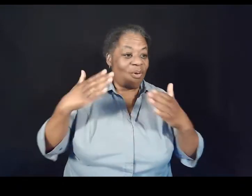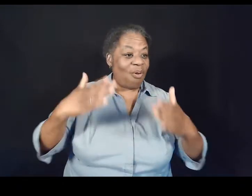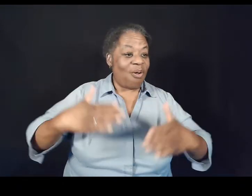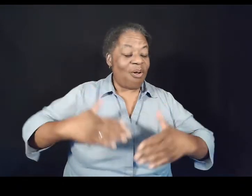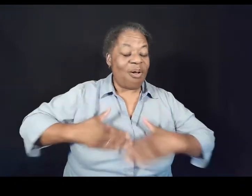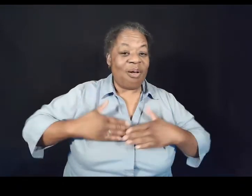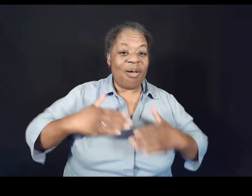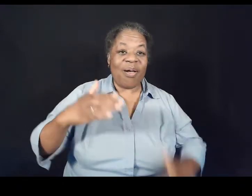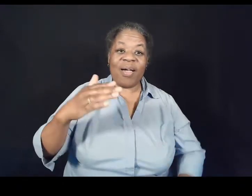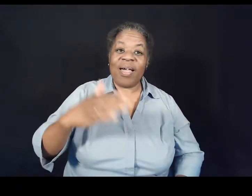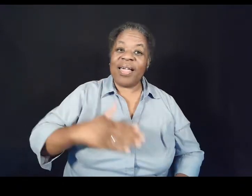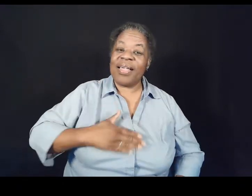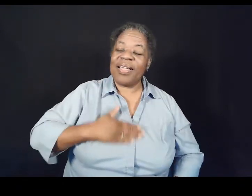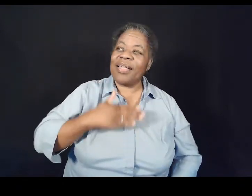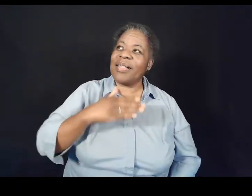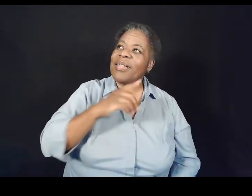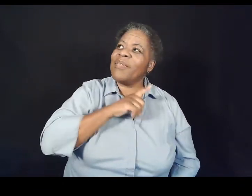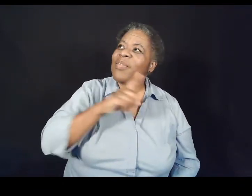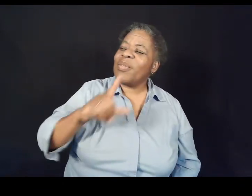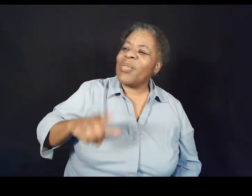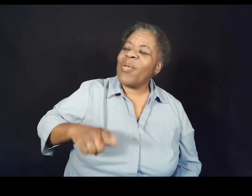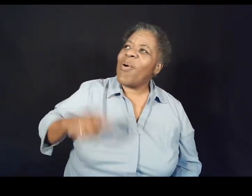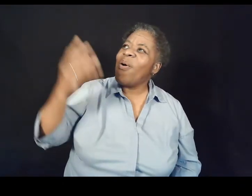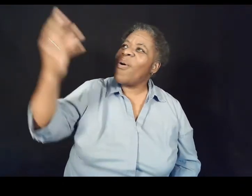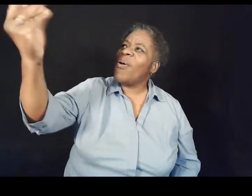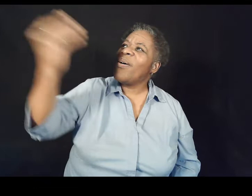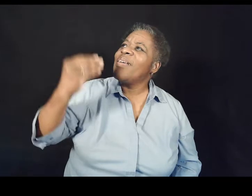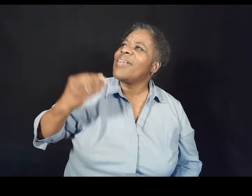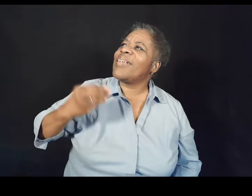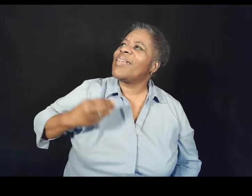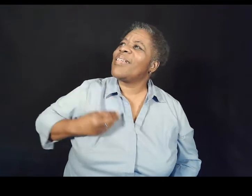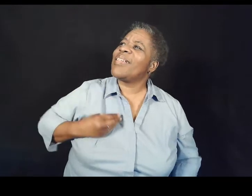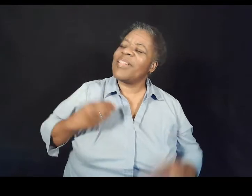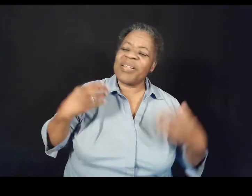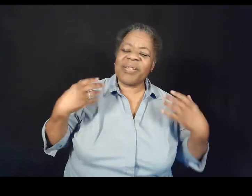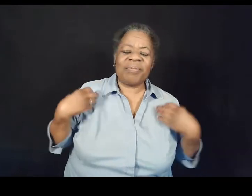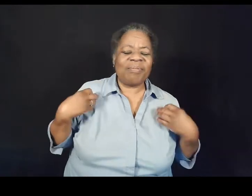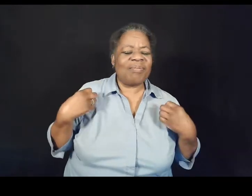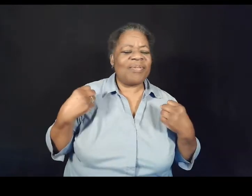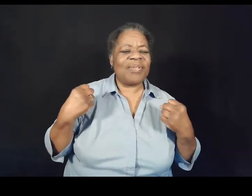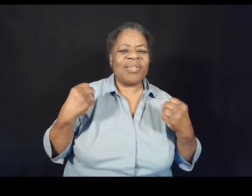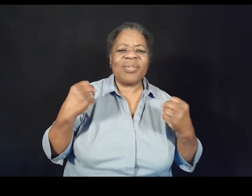The joy, the joy of the Lord is my